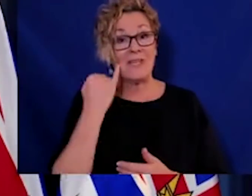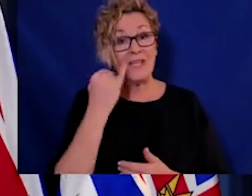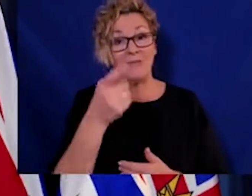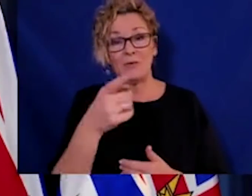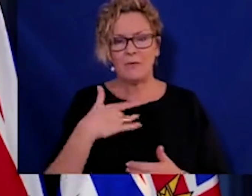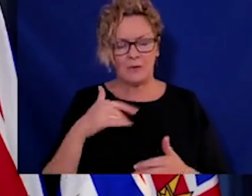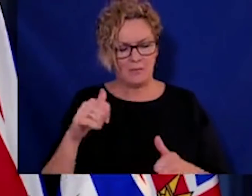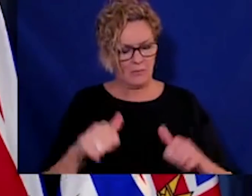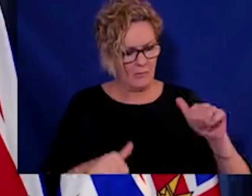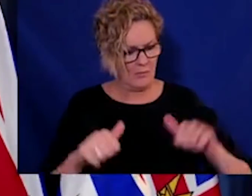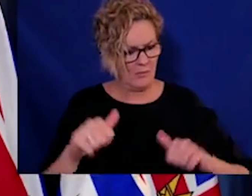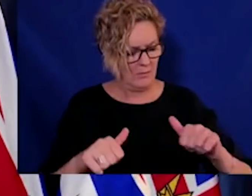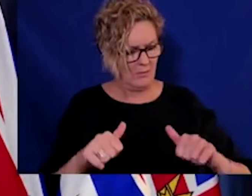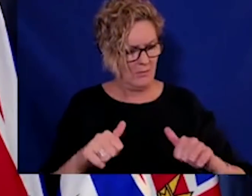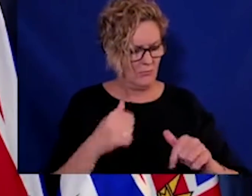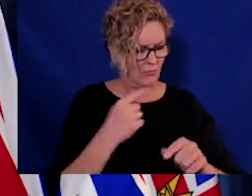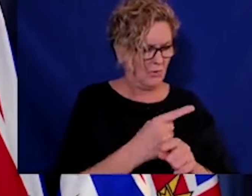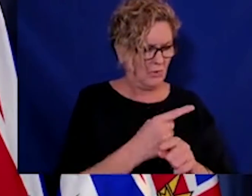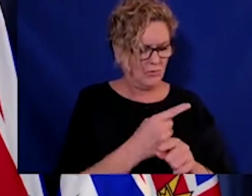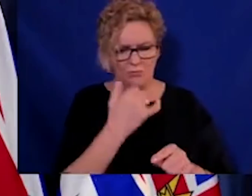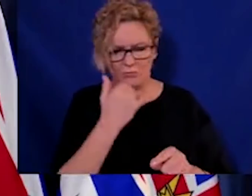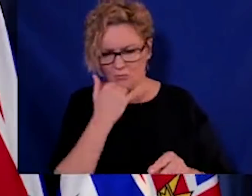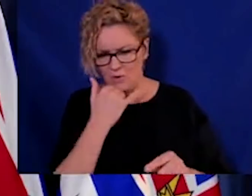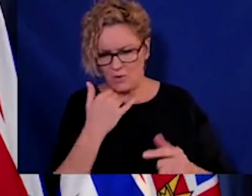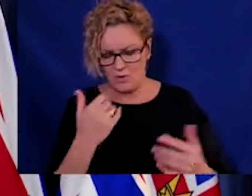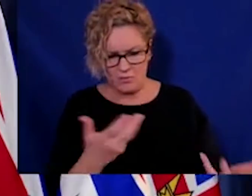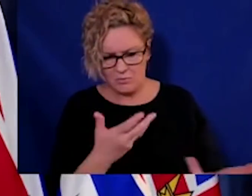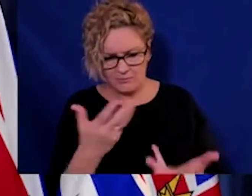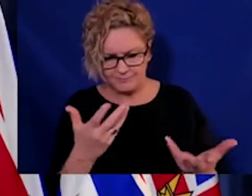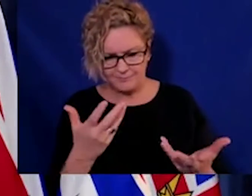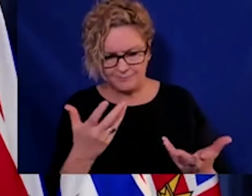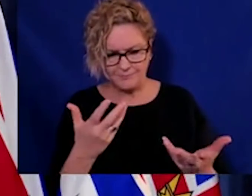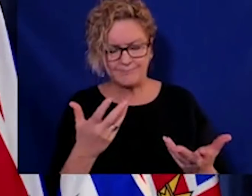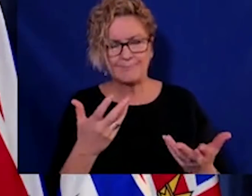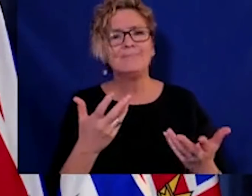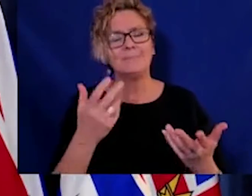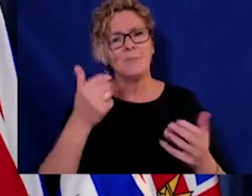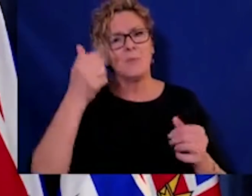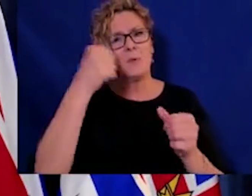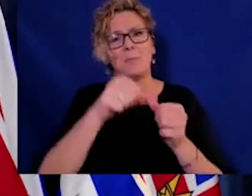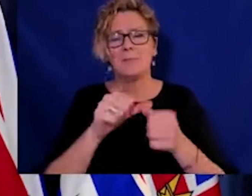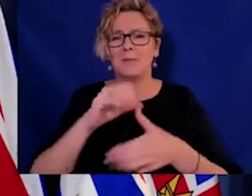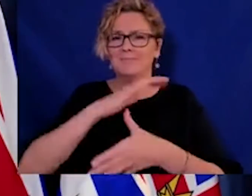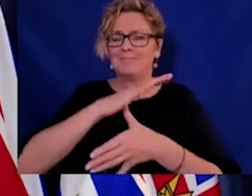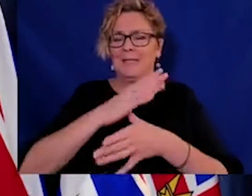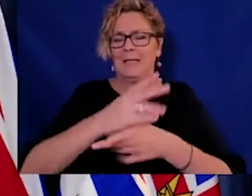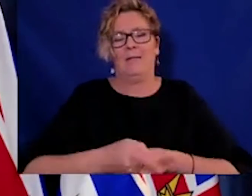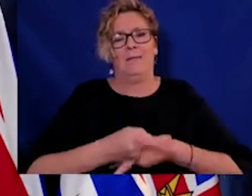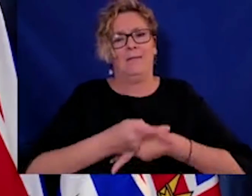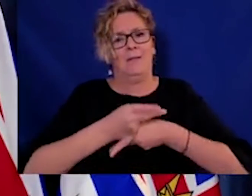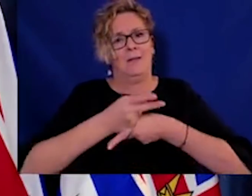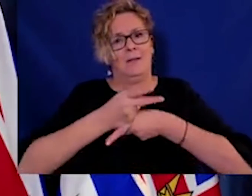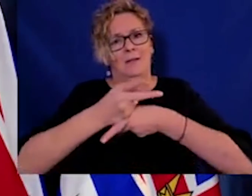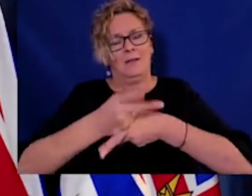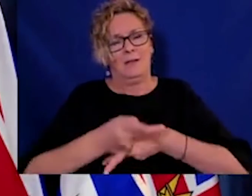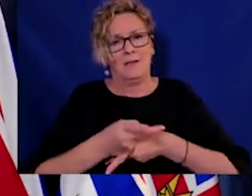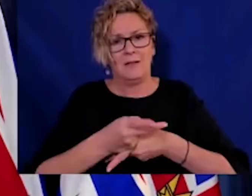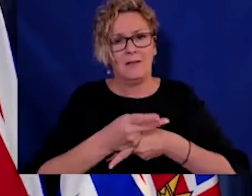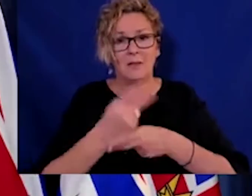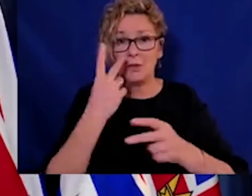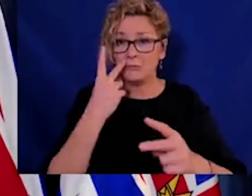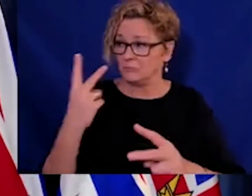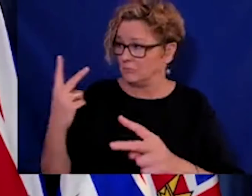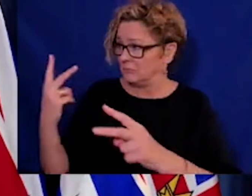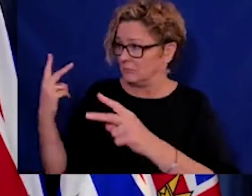behavior fit within Dr. Henry's guidance and orders, we need to think about where we are in the BC pandemic, and we need to make this